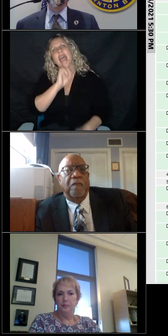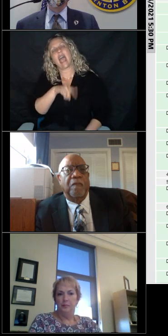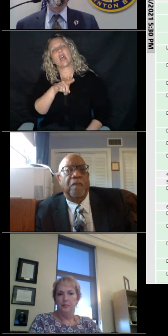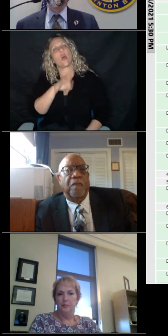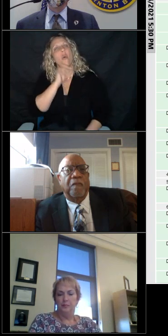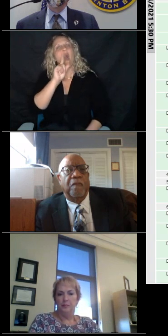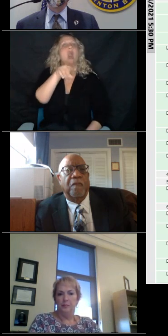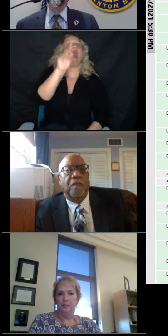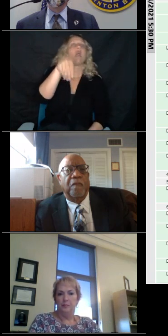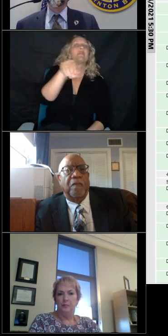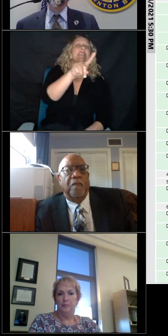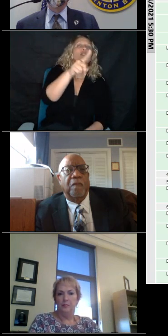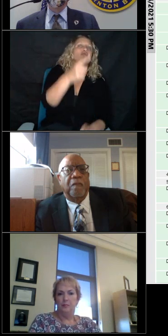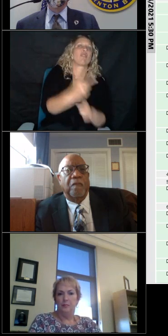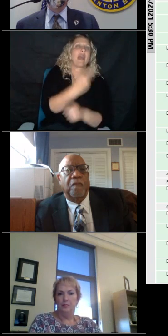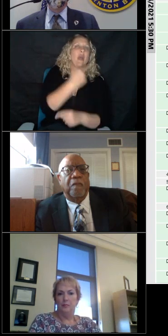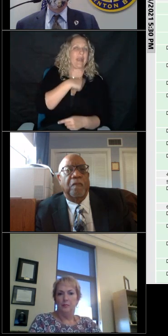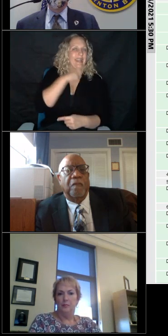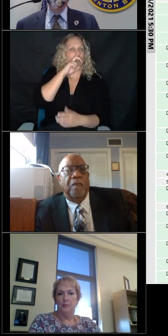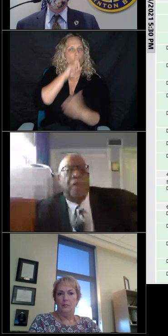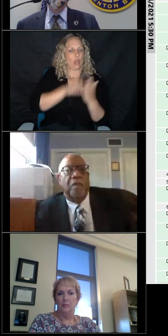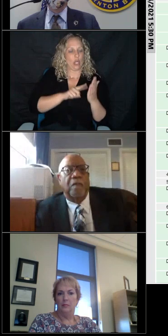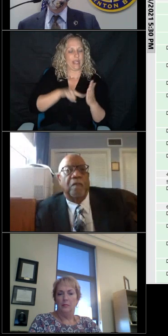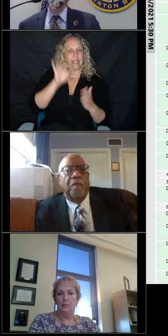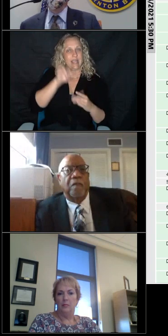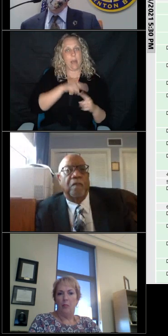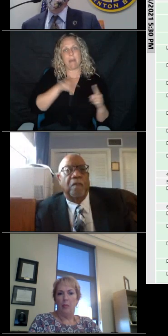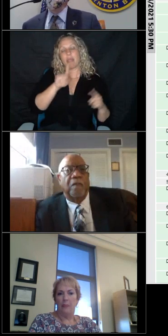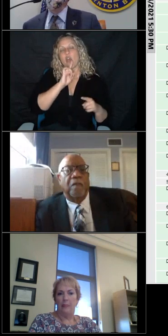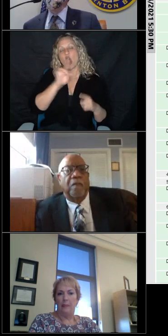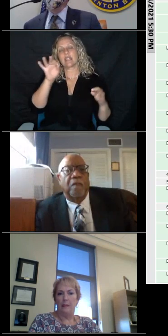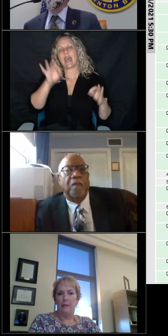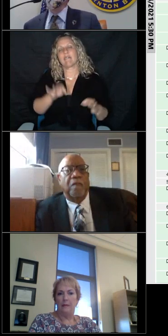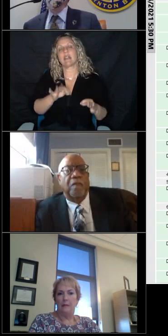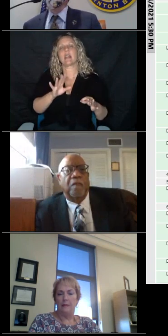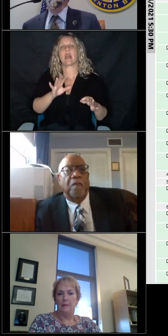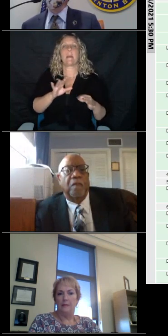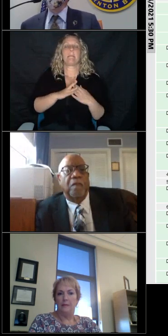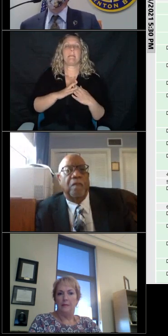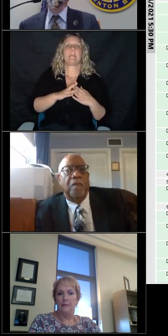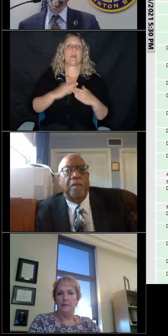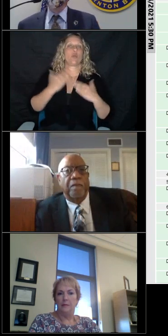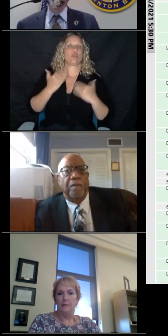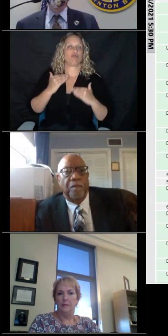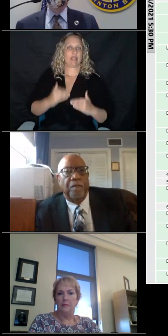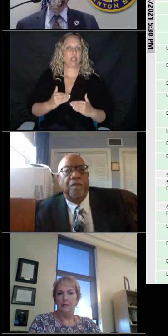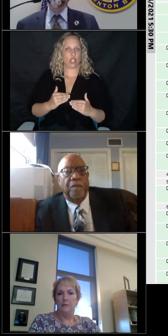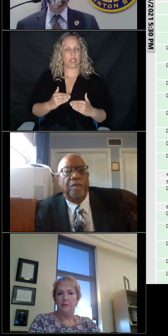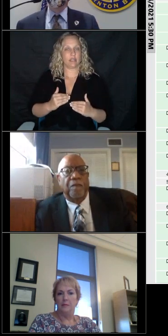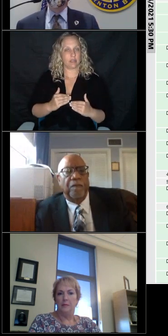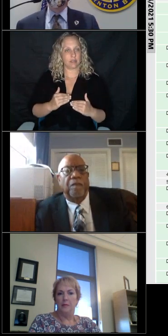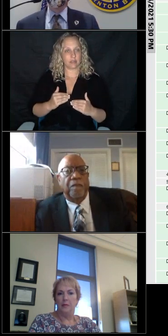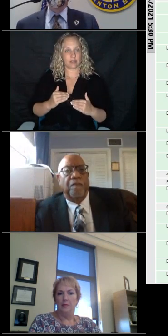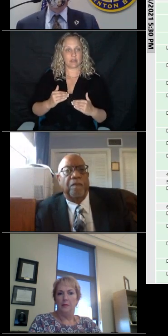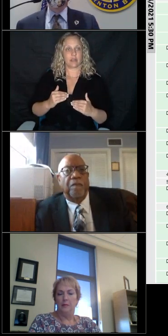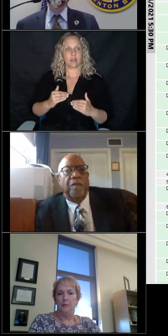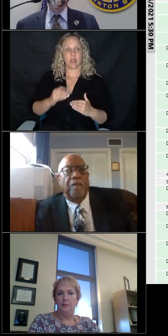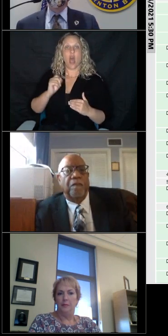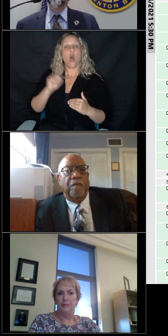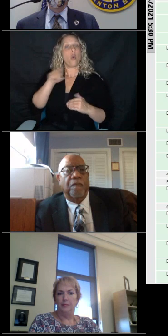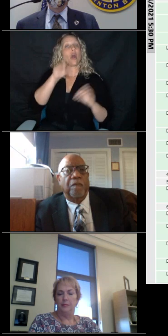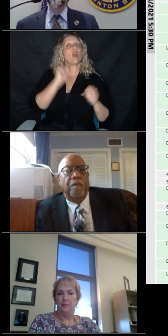100% correct. So we need to look into that. But there are definitely restrictions on where